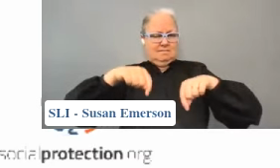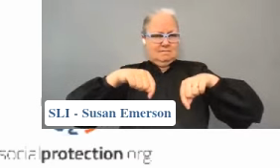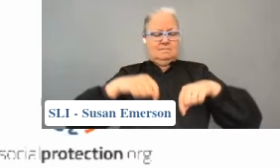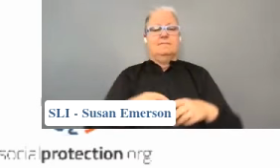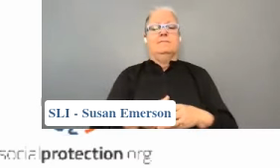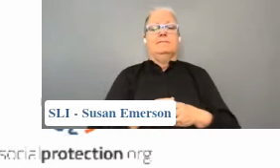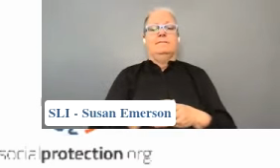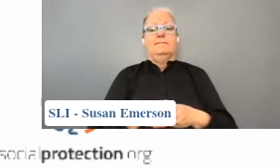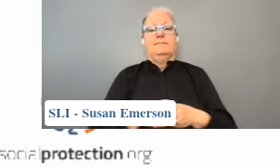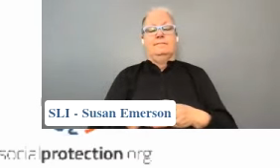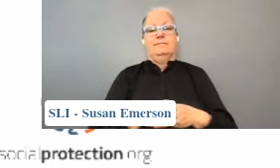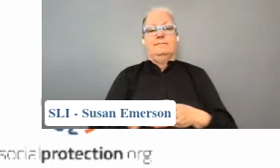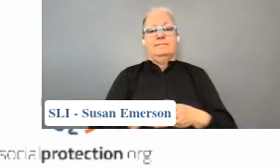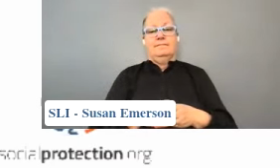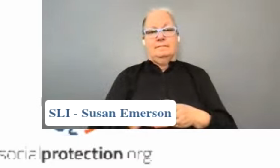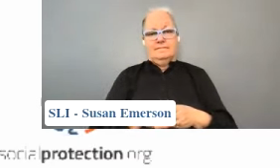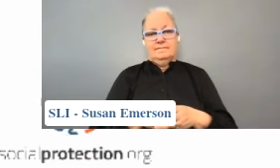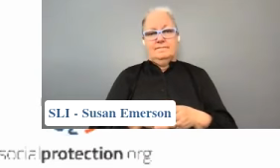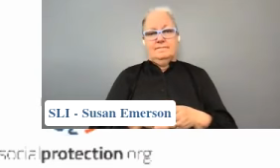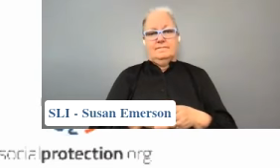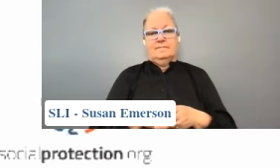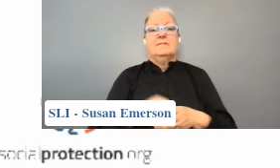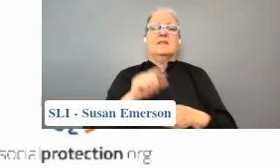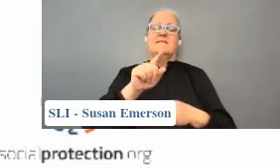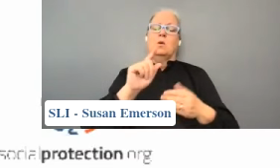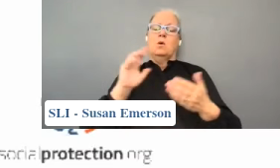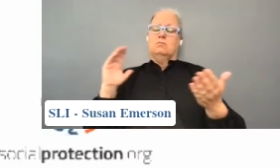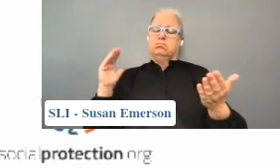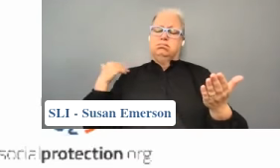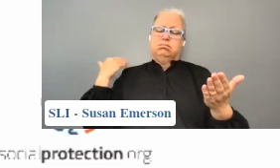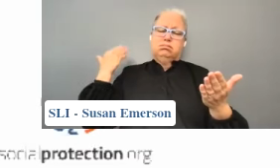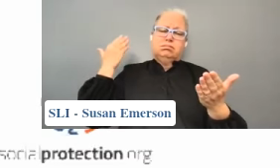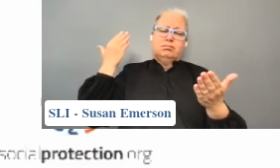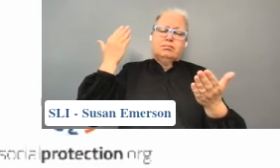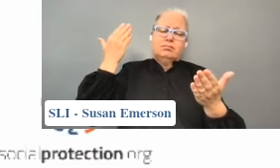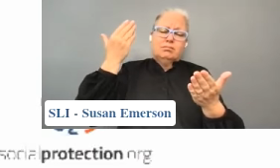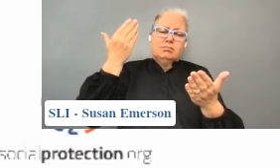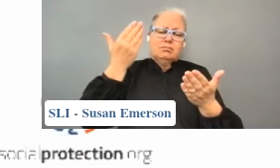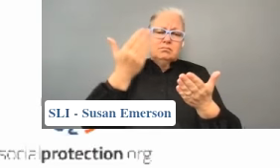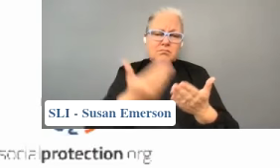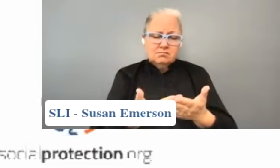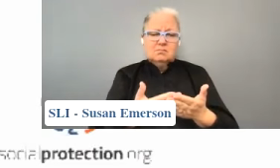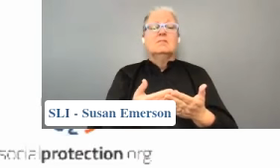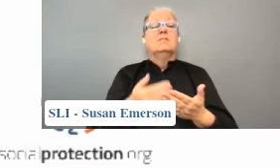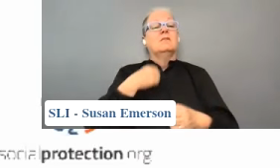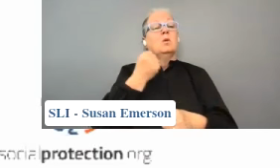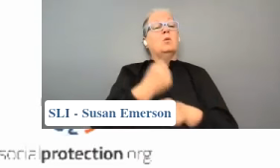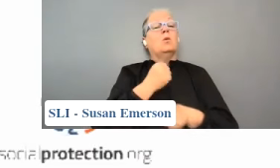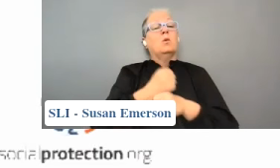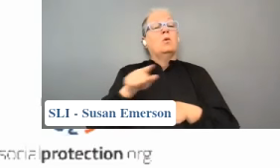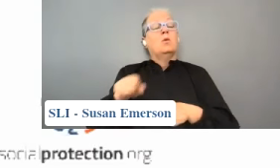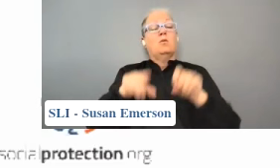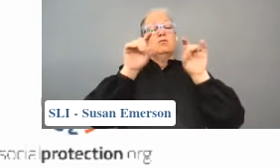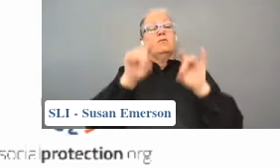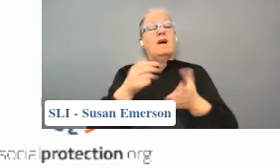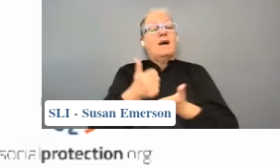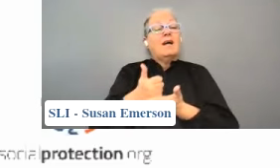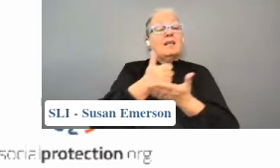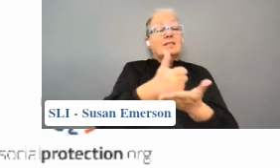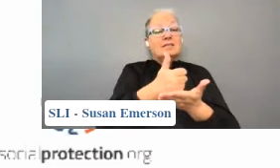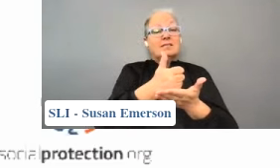And for a very, very long time, our work through the Australian Aid Program has been